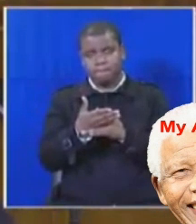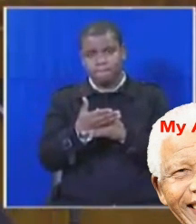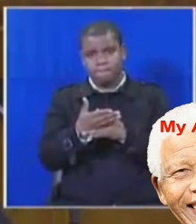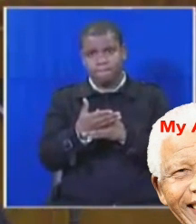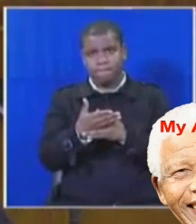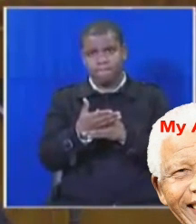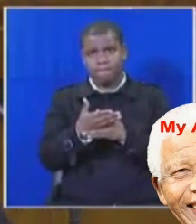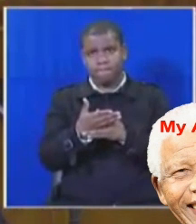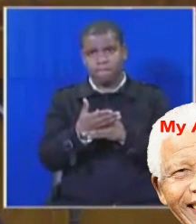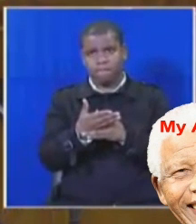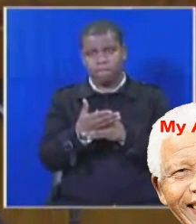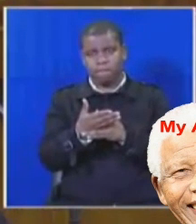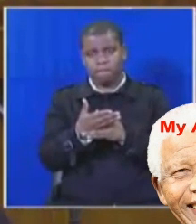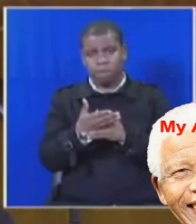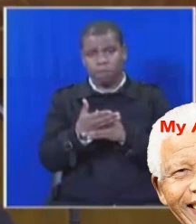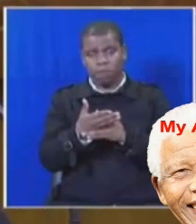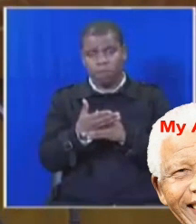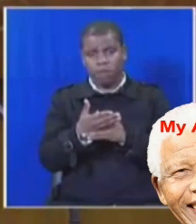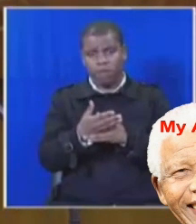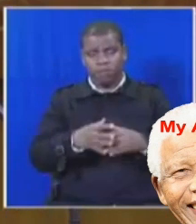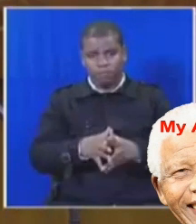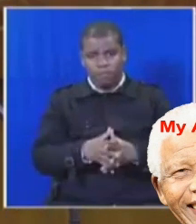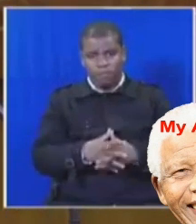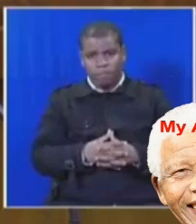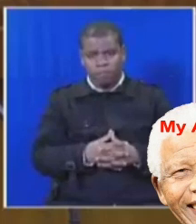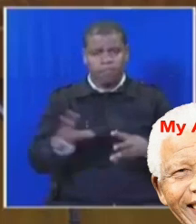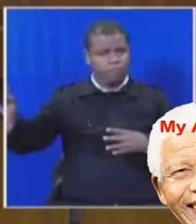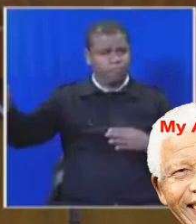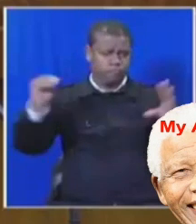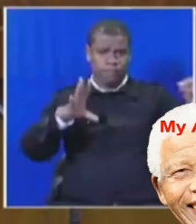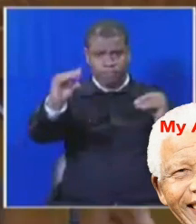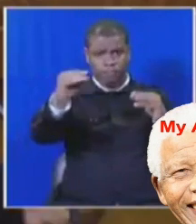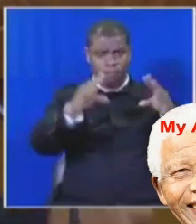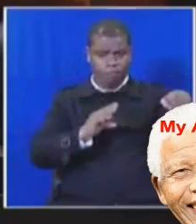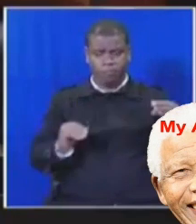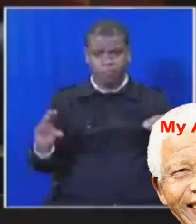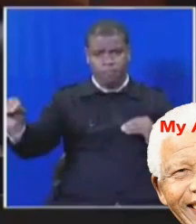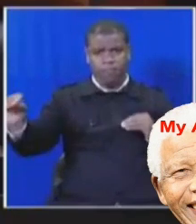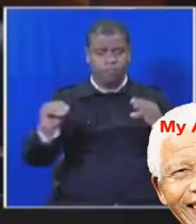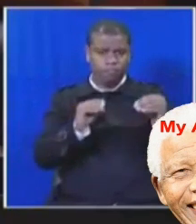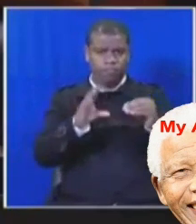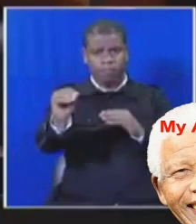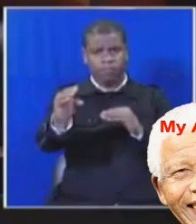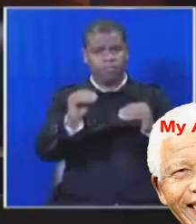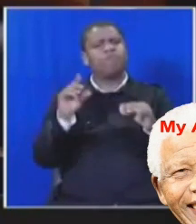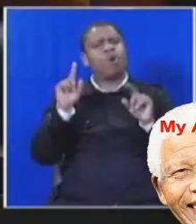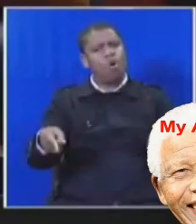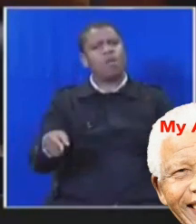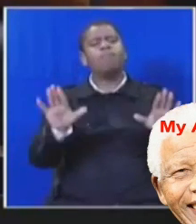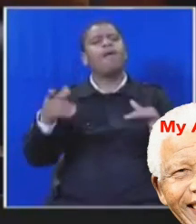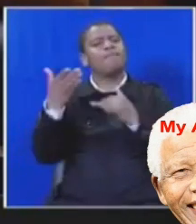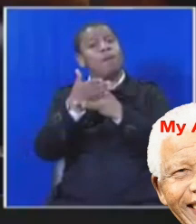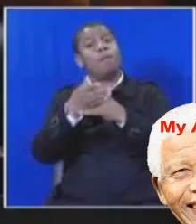member. They've suspended Order, honorable Mutitama member. and Litchfield Shabalala Honorable No, Bongo. because On a of point of order. exposing corruption. Order. Point of order,